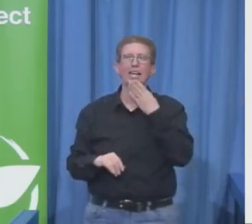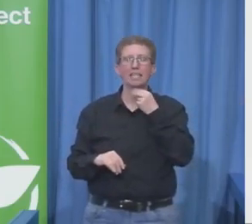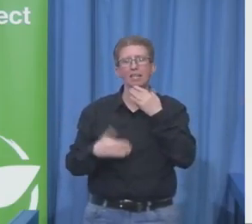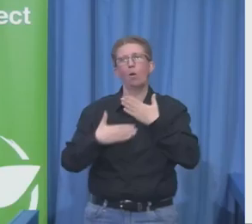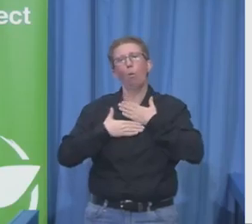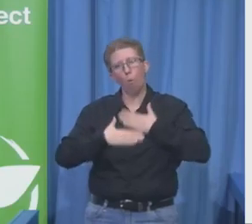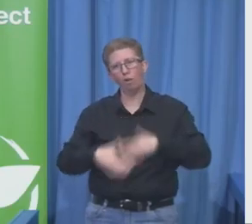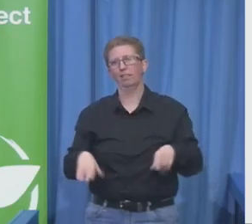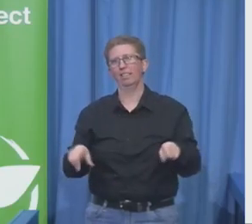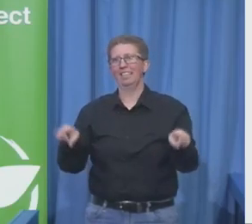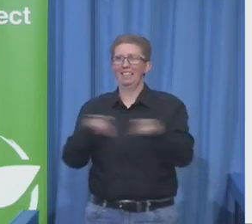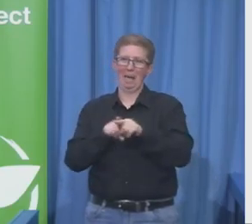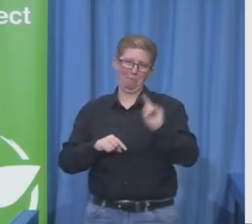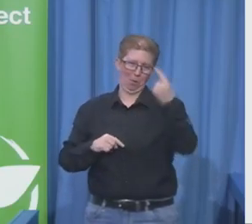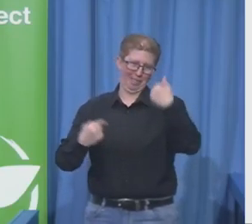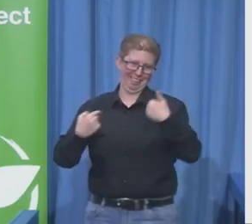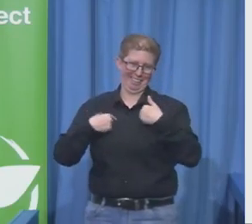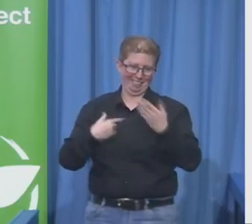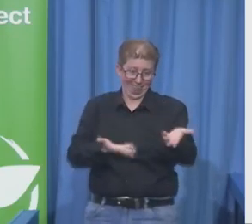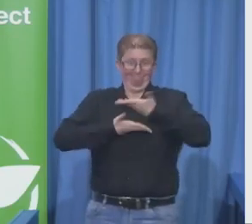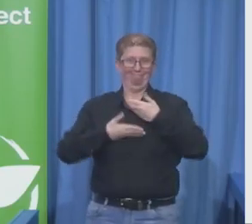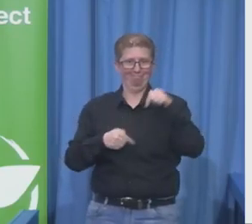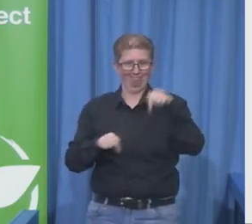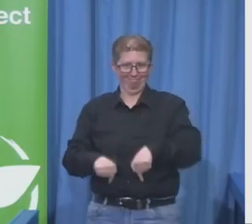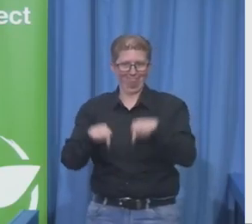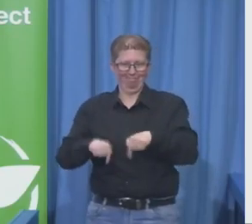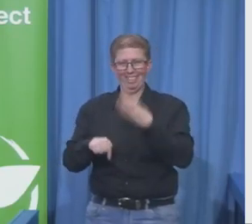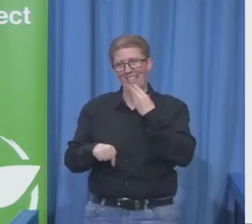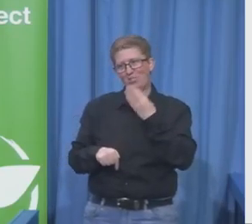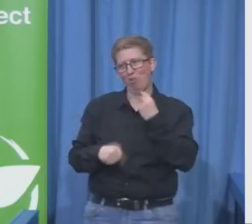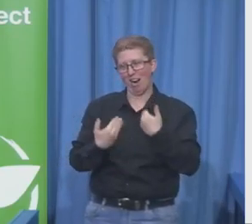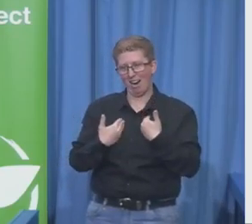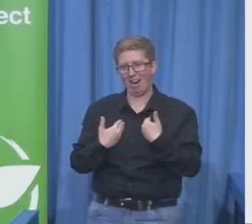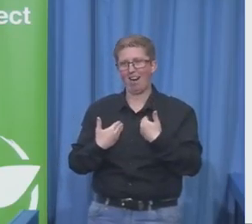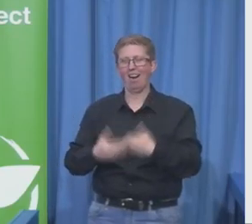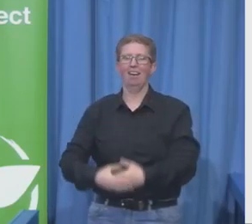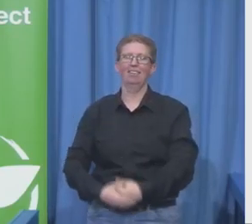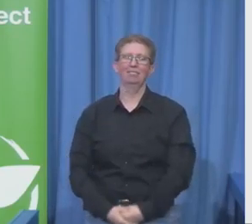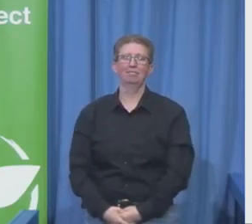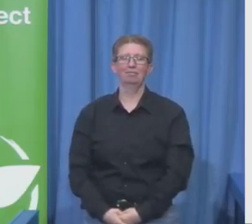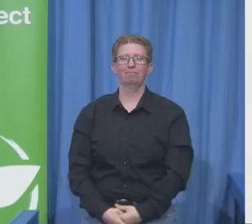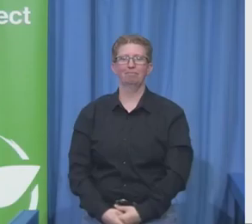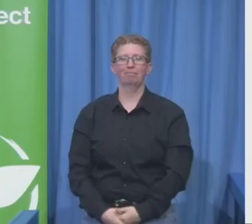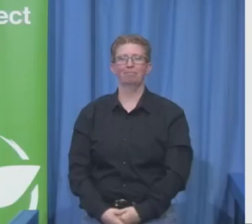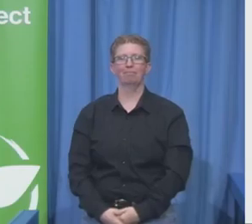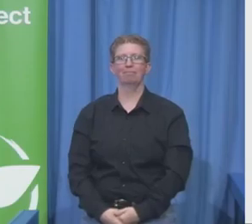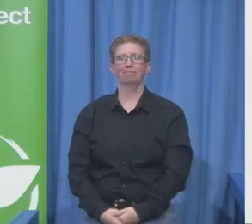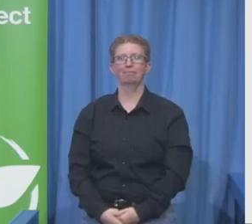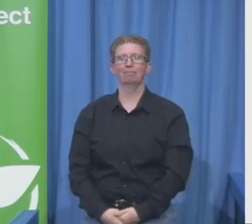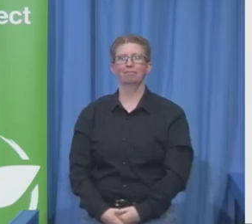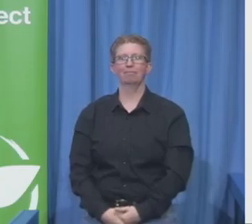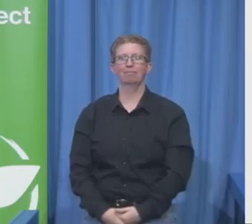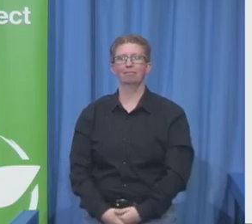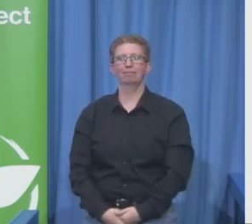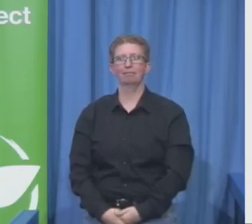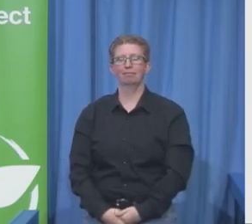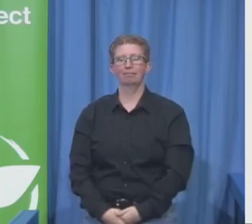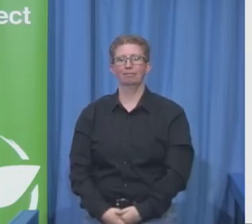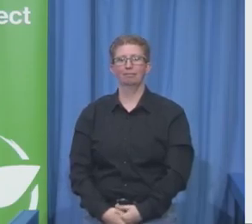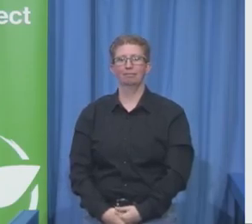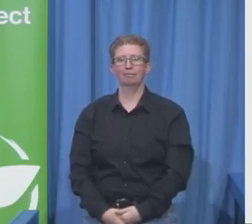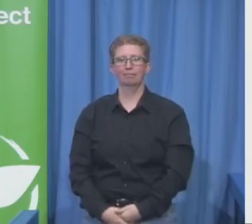Scaling is an issue for all of us. As much as we're telling the story of accessibility, how rapidly and how quickly we